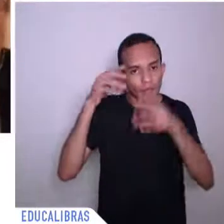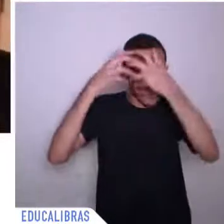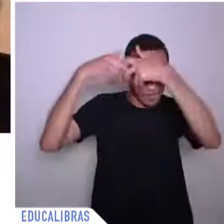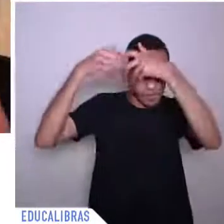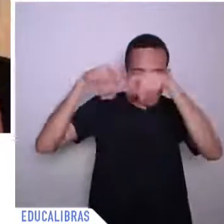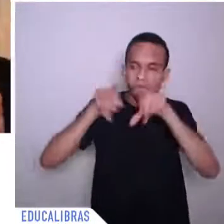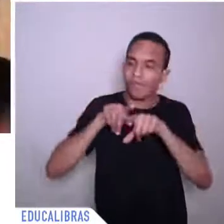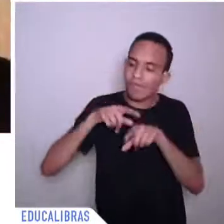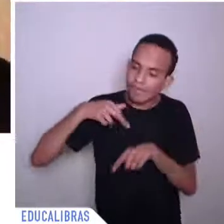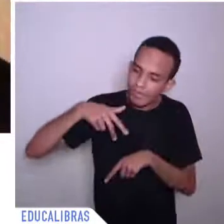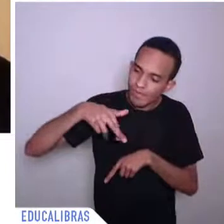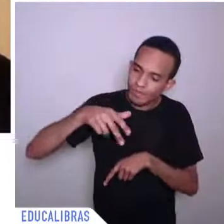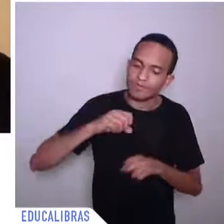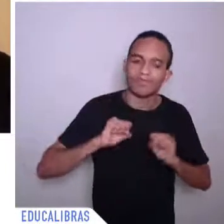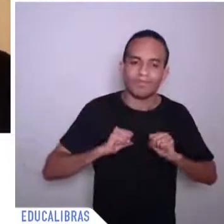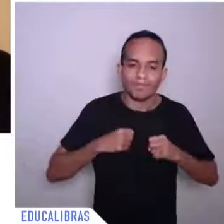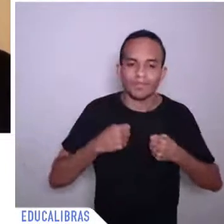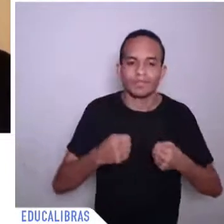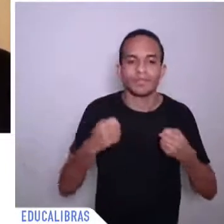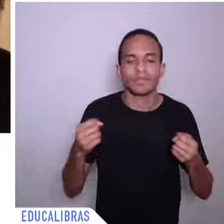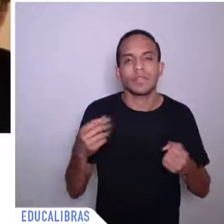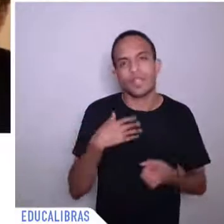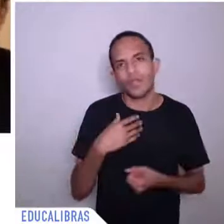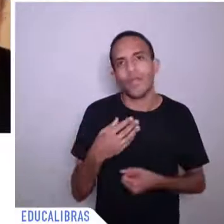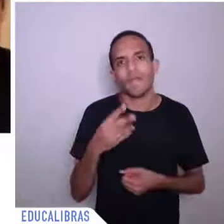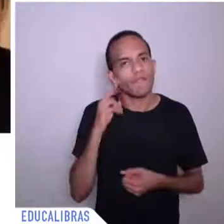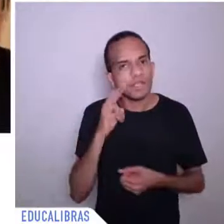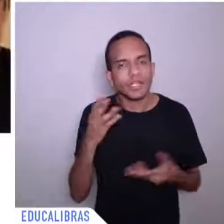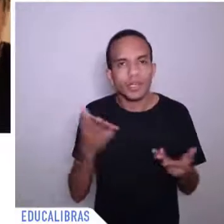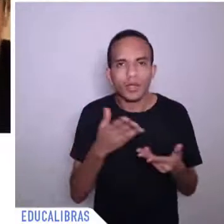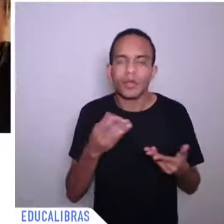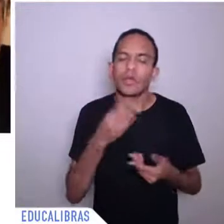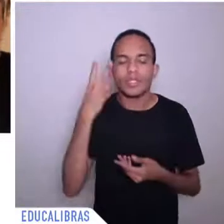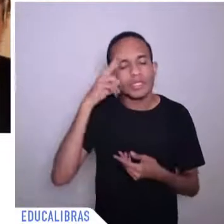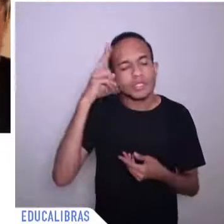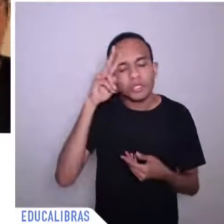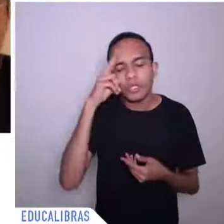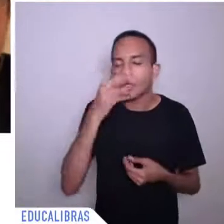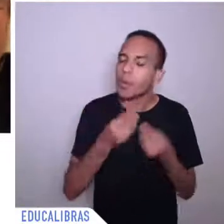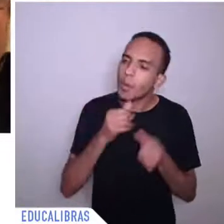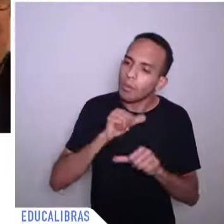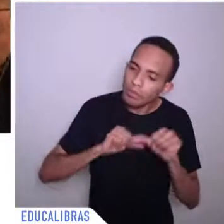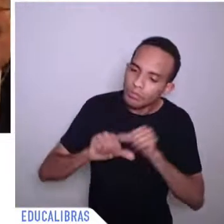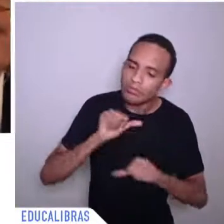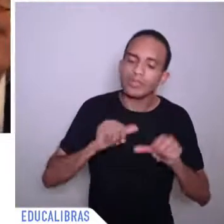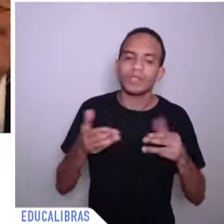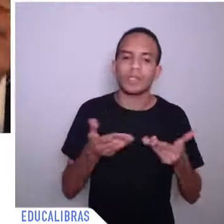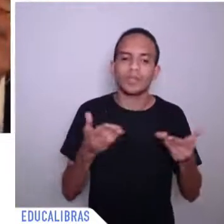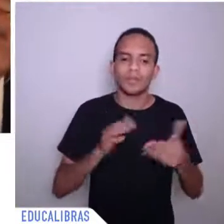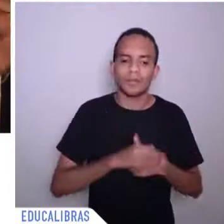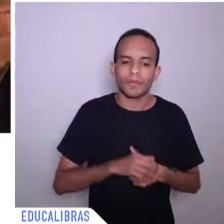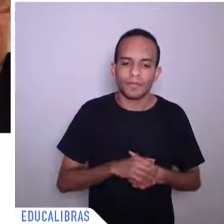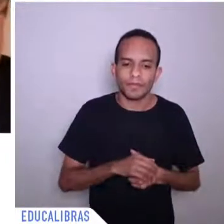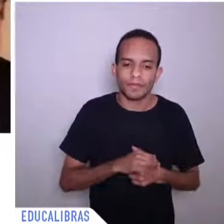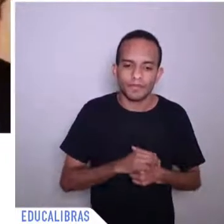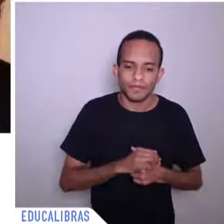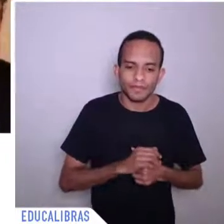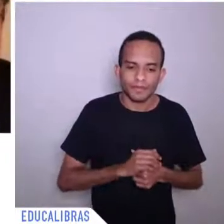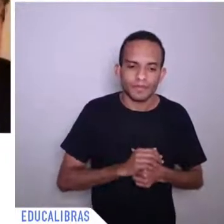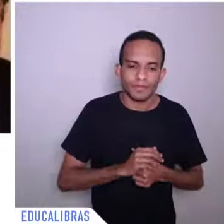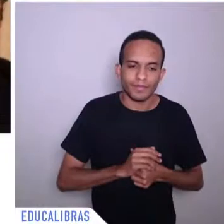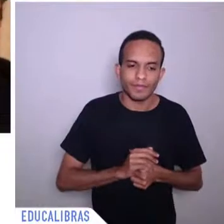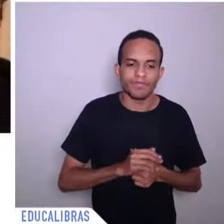function. We need to act. And this is what I see we have to do during this historical